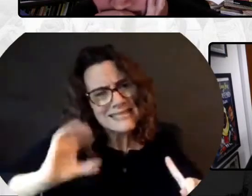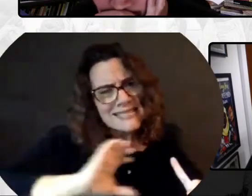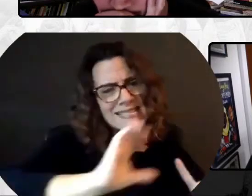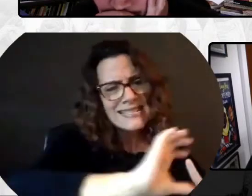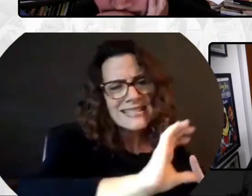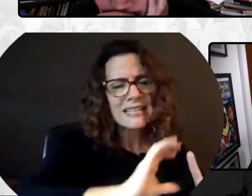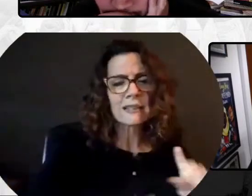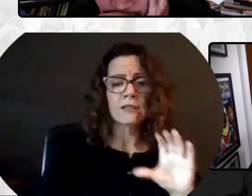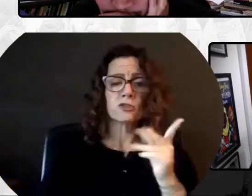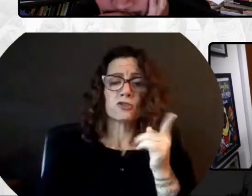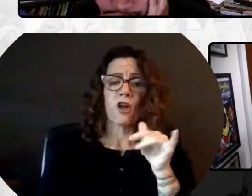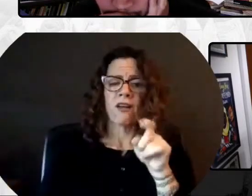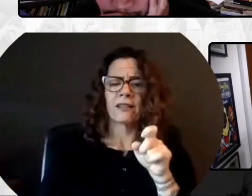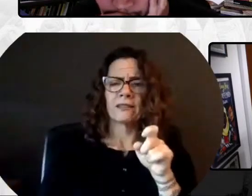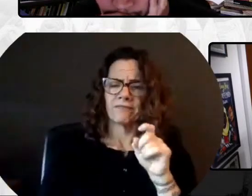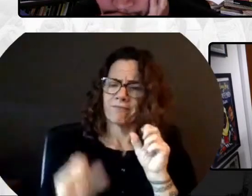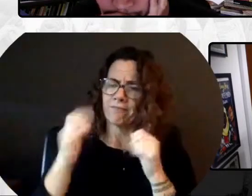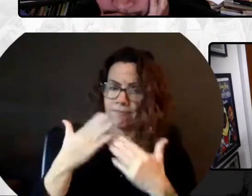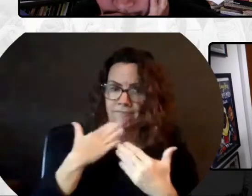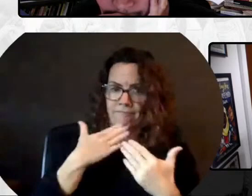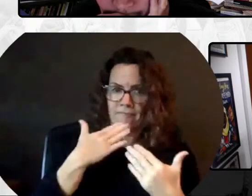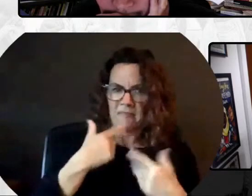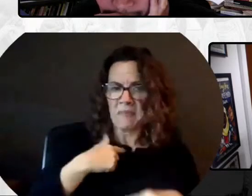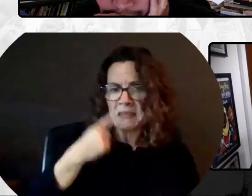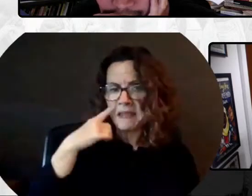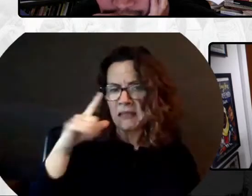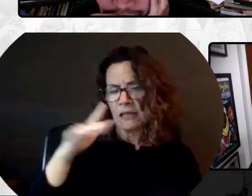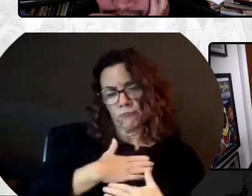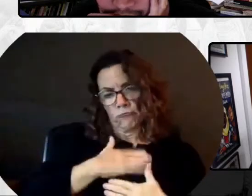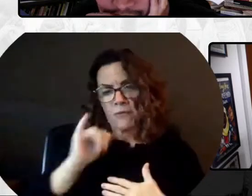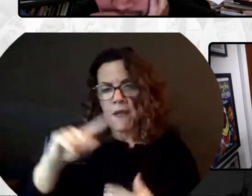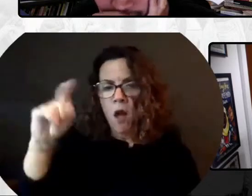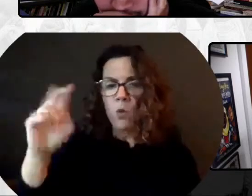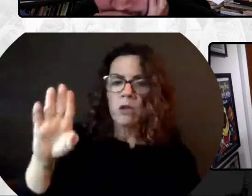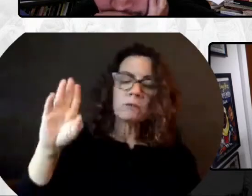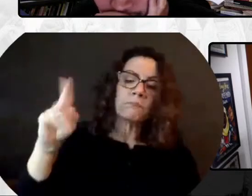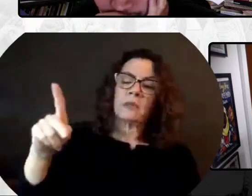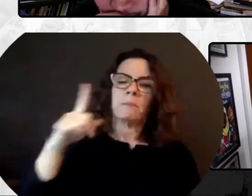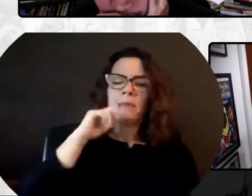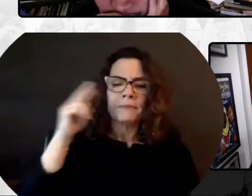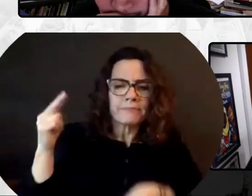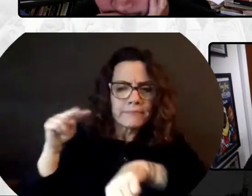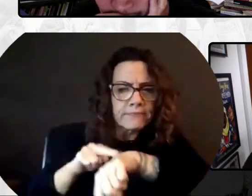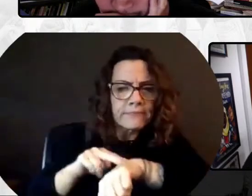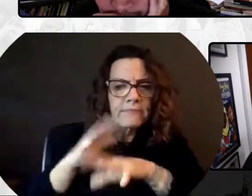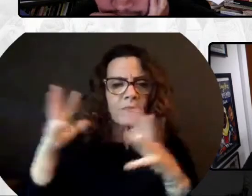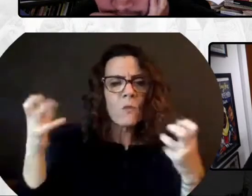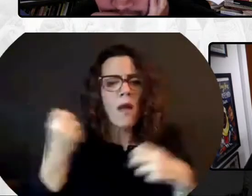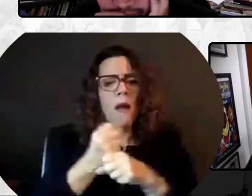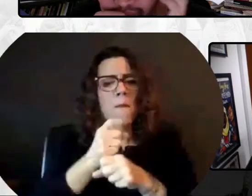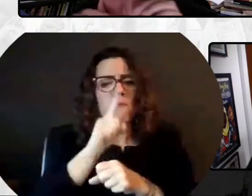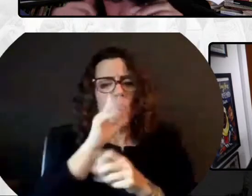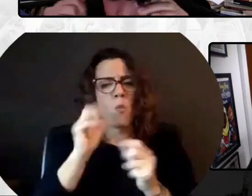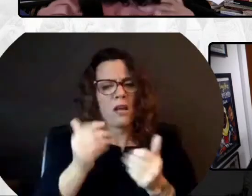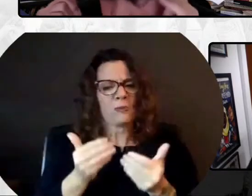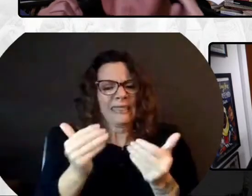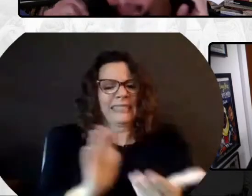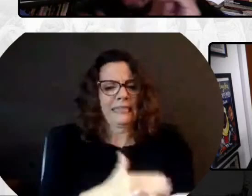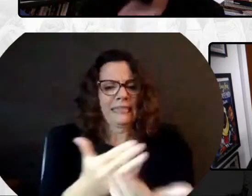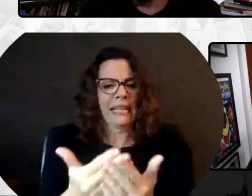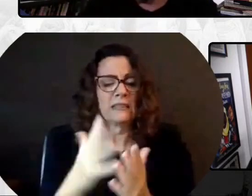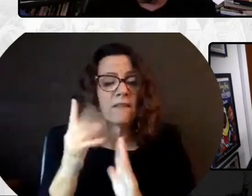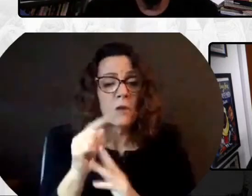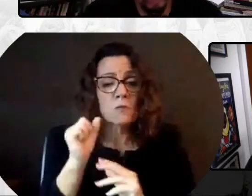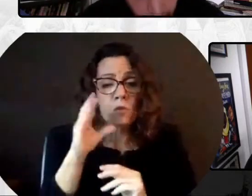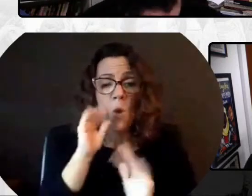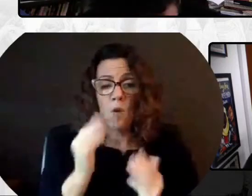to the next pre-recorded video. So I think we're gonna roll into that now, and then we'll come back for kind of final remarks